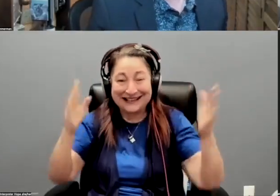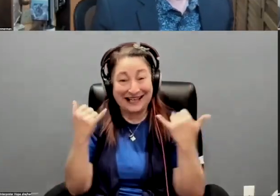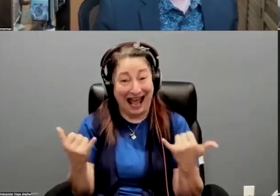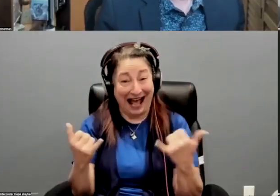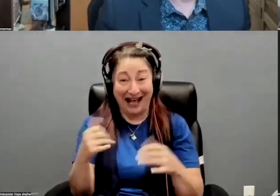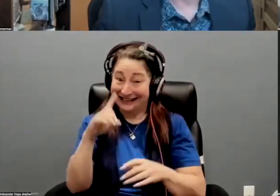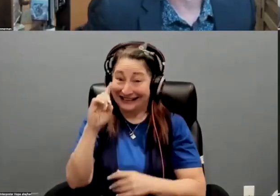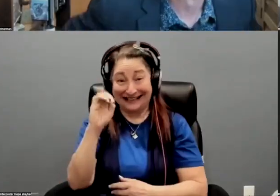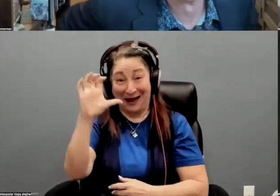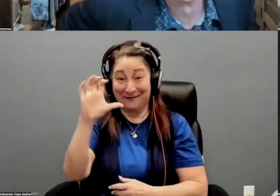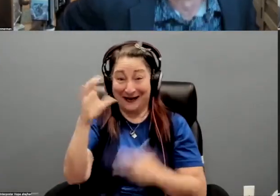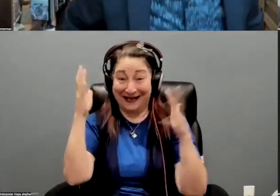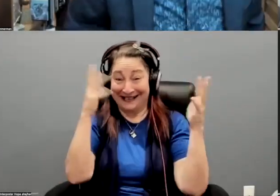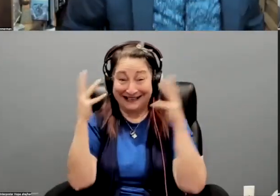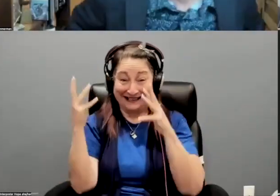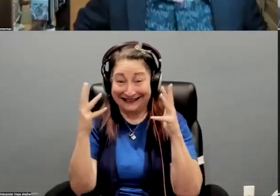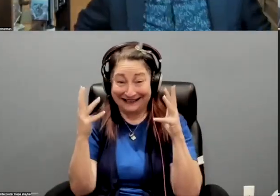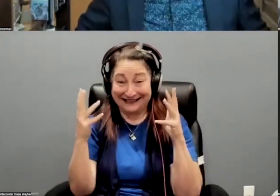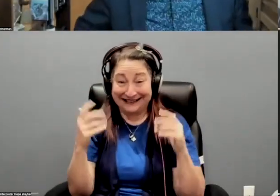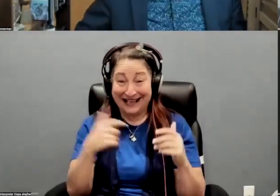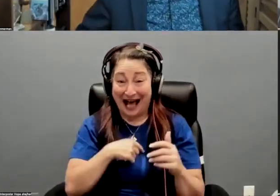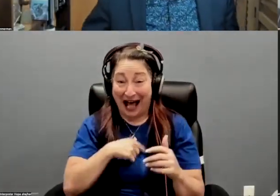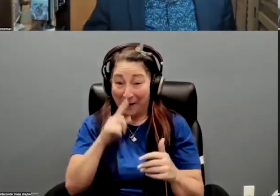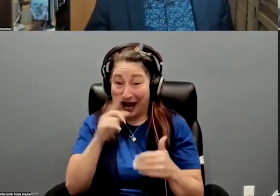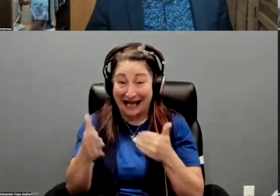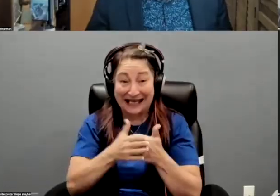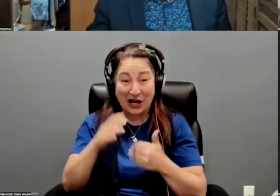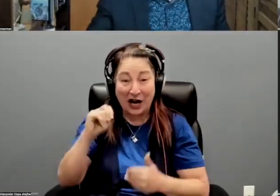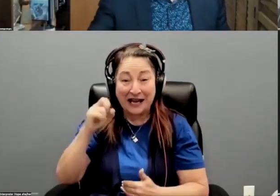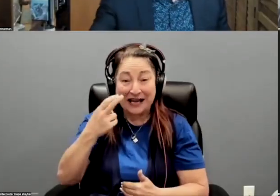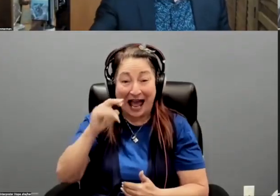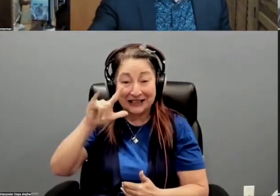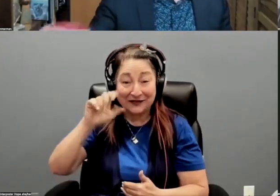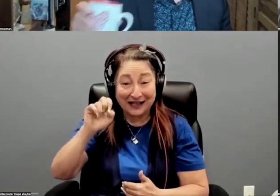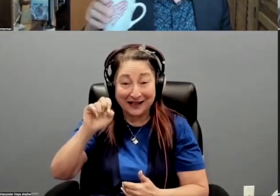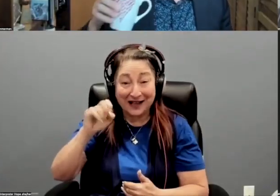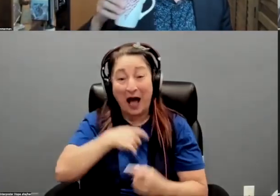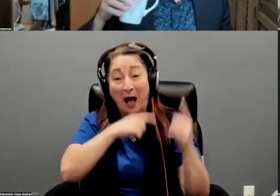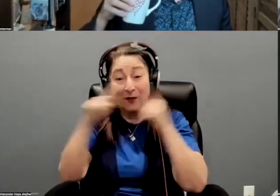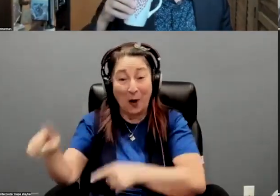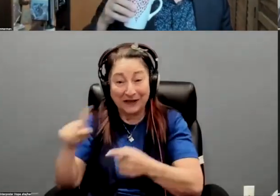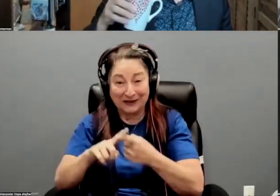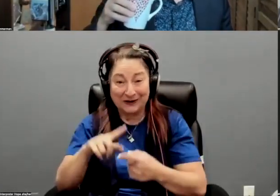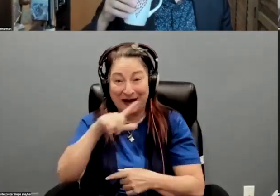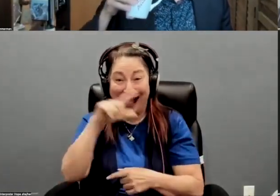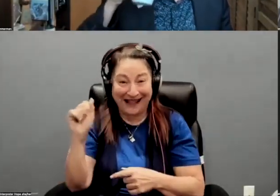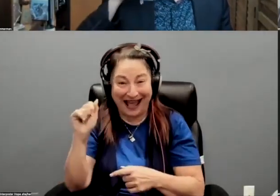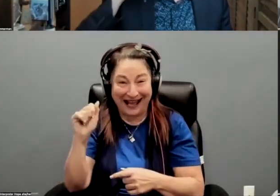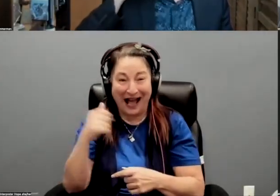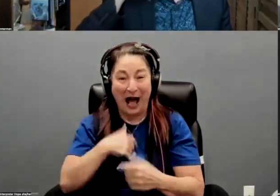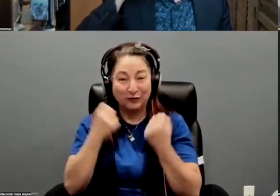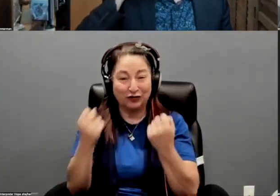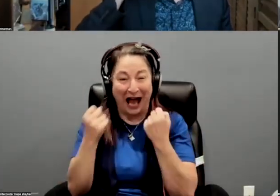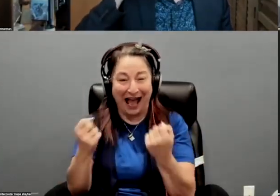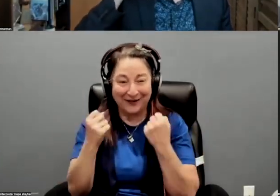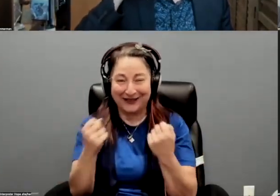December. Yes, I'm actually right outside of Nashville. I'm on my way to LA. Actually, I'll be on my road trip. So, oh,